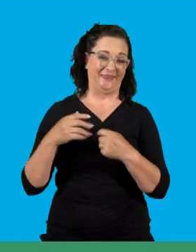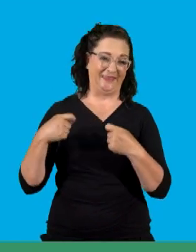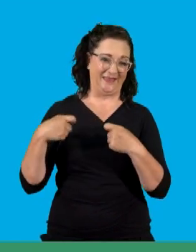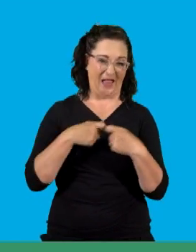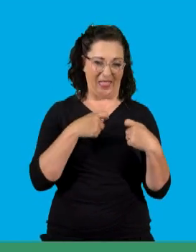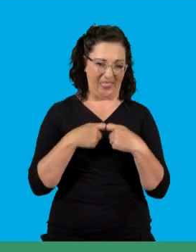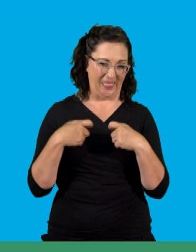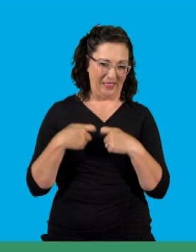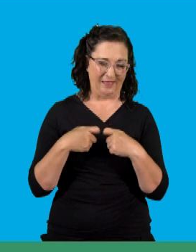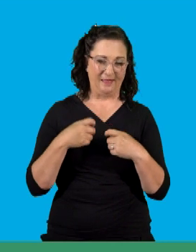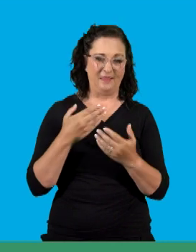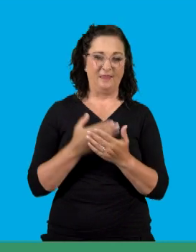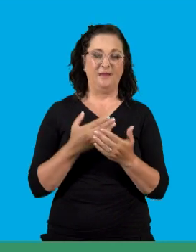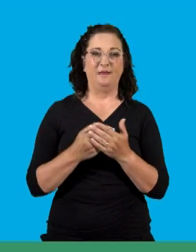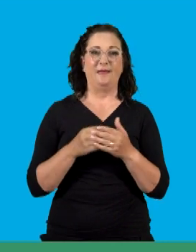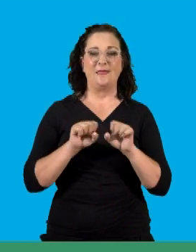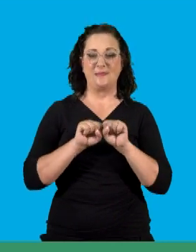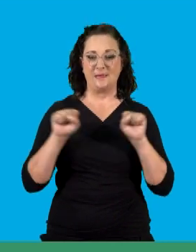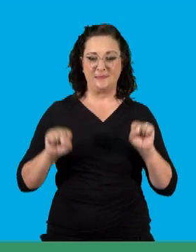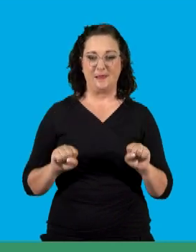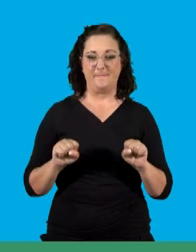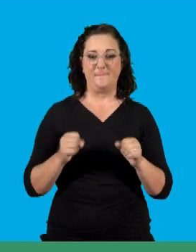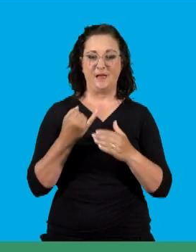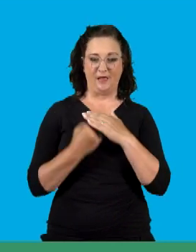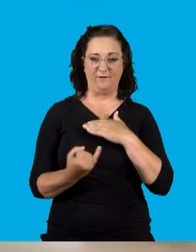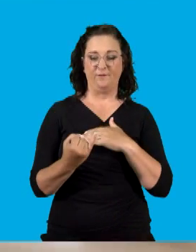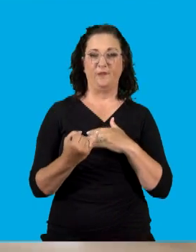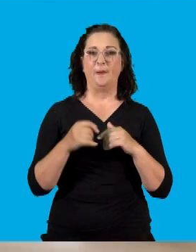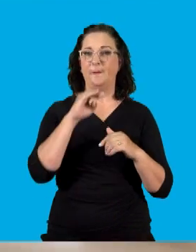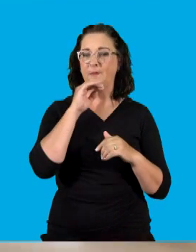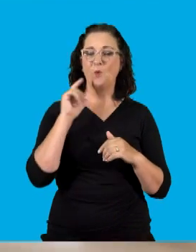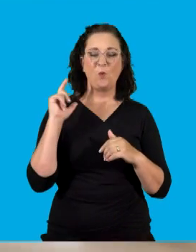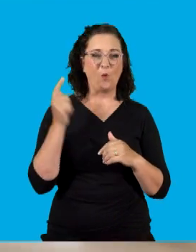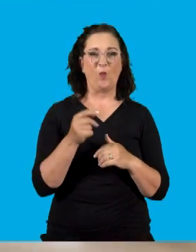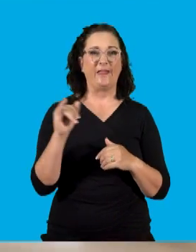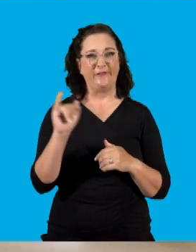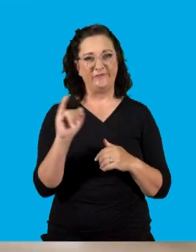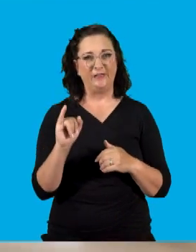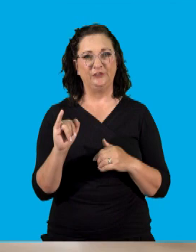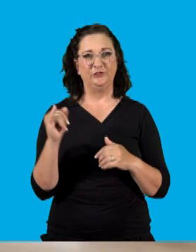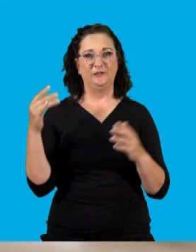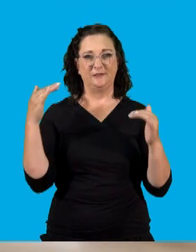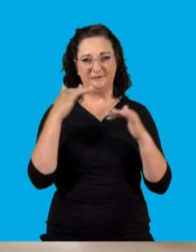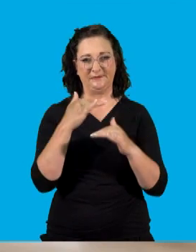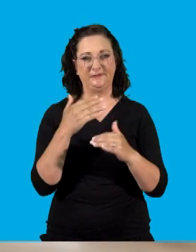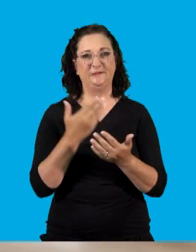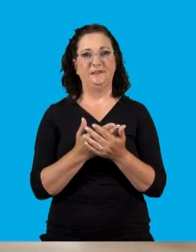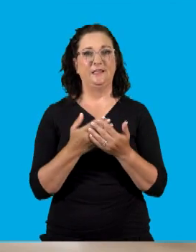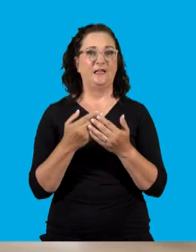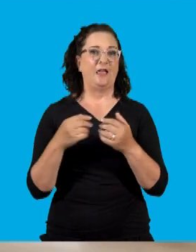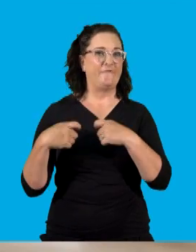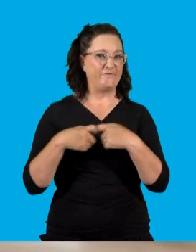the immunodeficiency system that fights all infectious diseases. So it